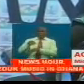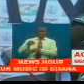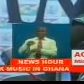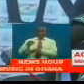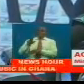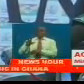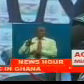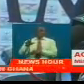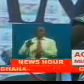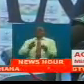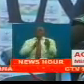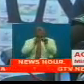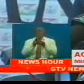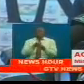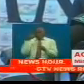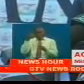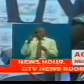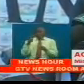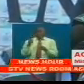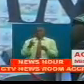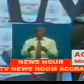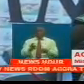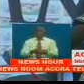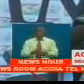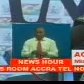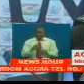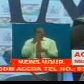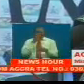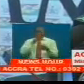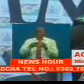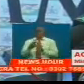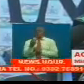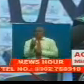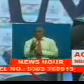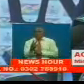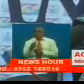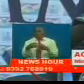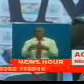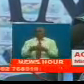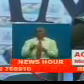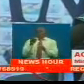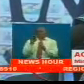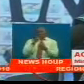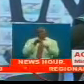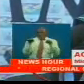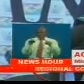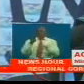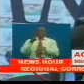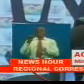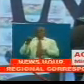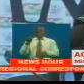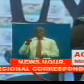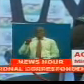the peak period. Tap code number two is limited to 60 megawatts due to high